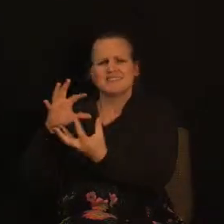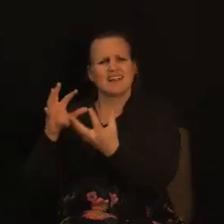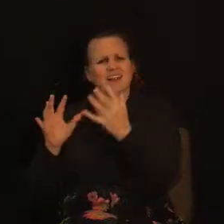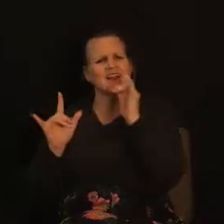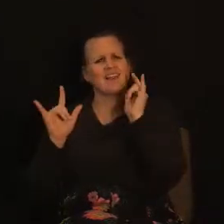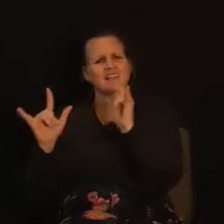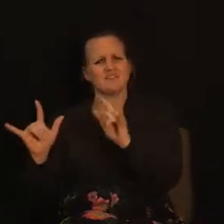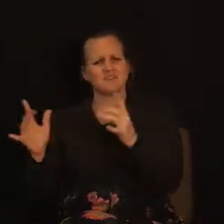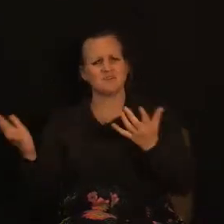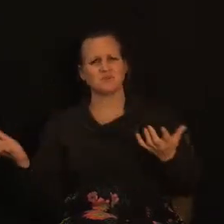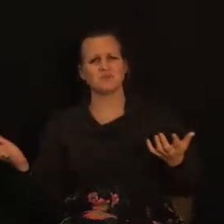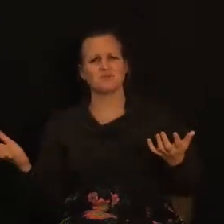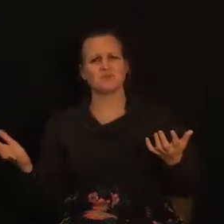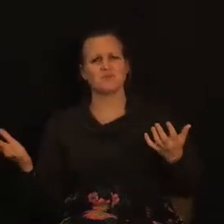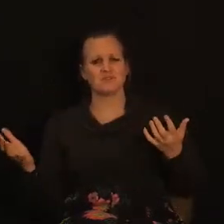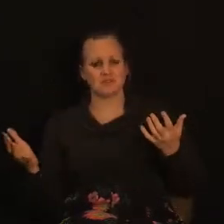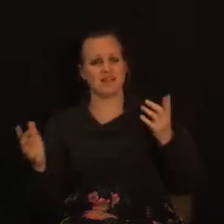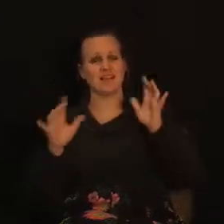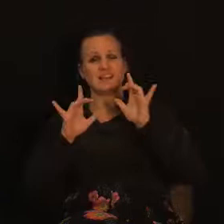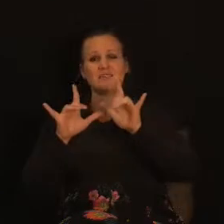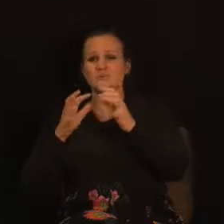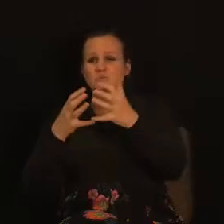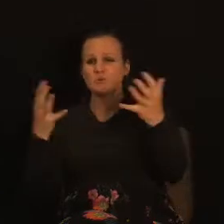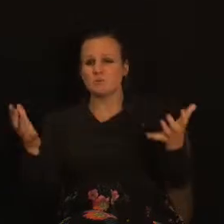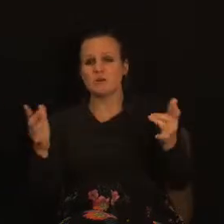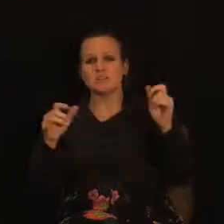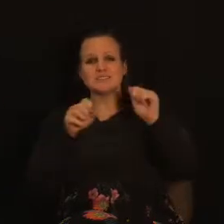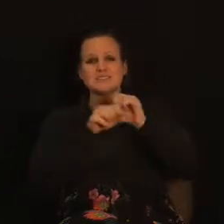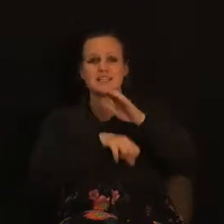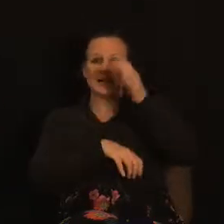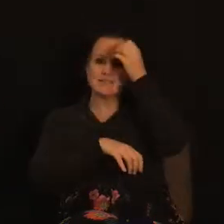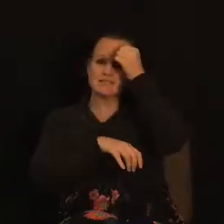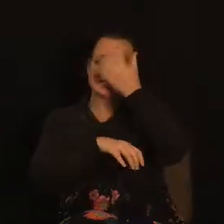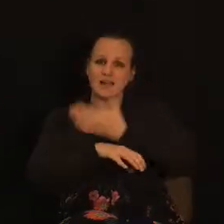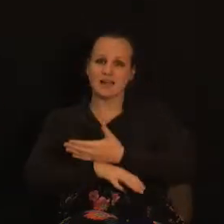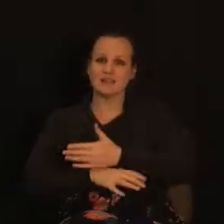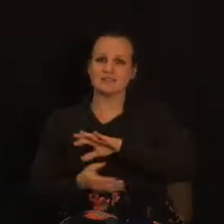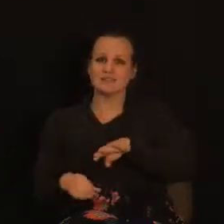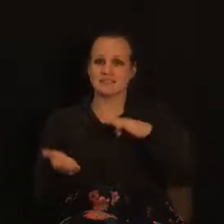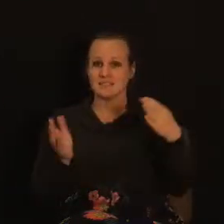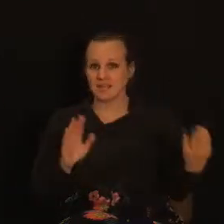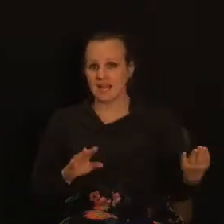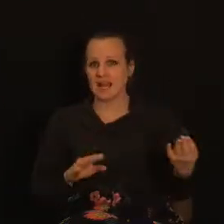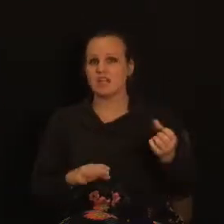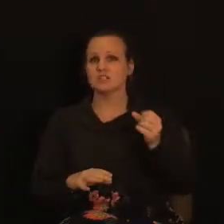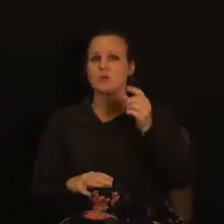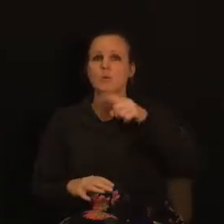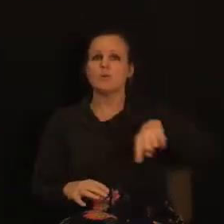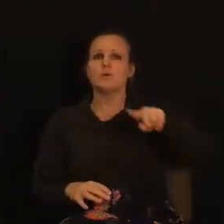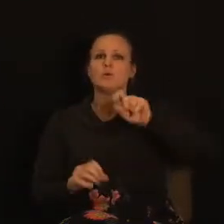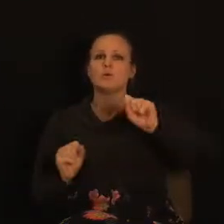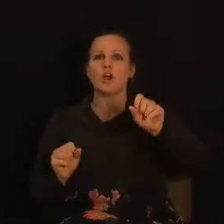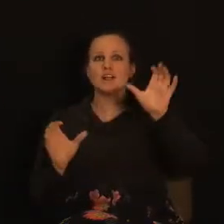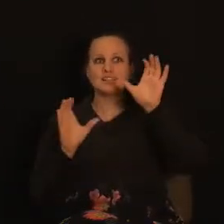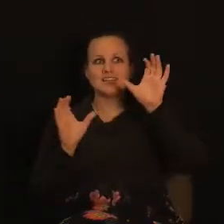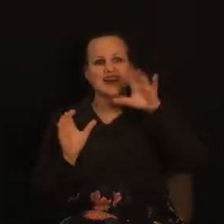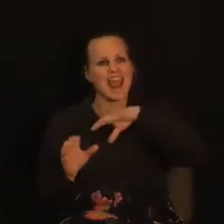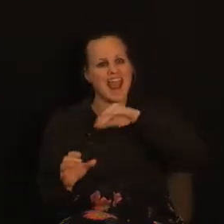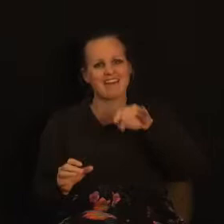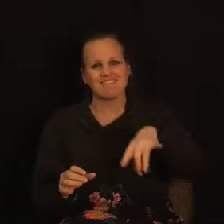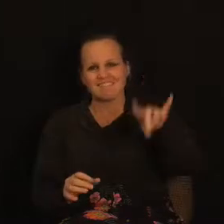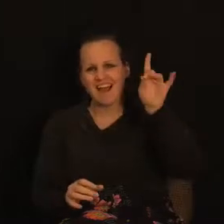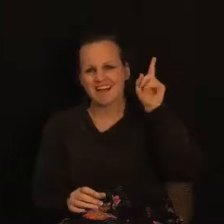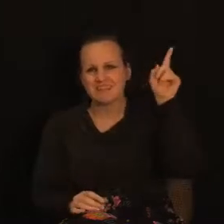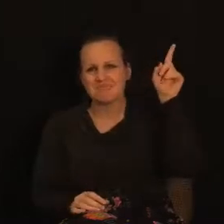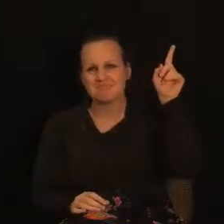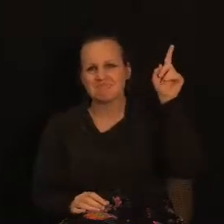his son to die so that you could not just seek him, but that you could find him and that